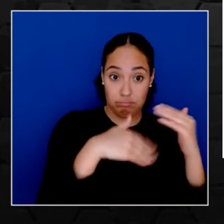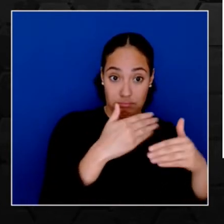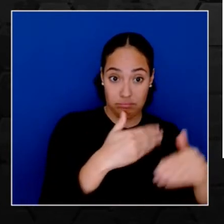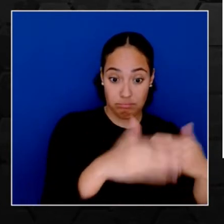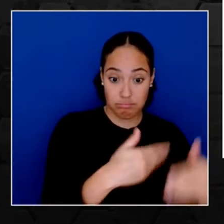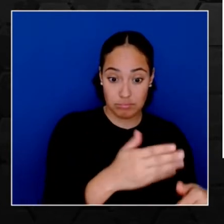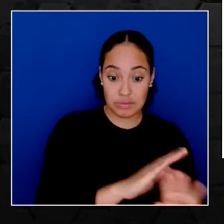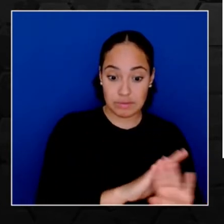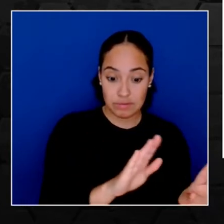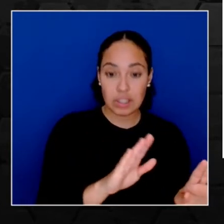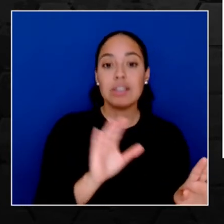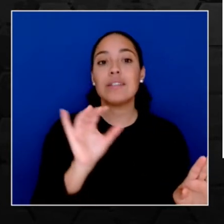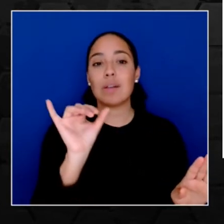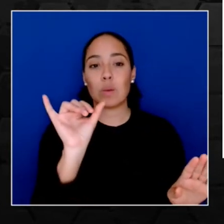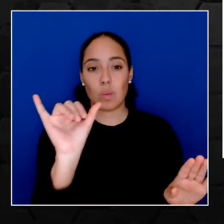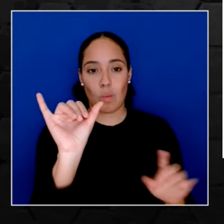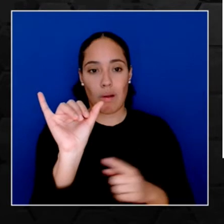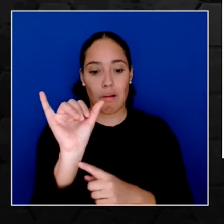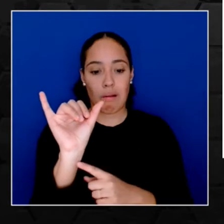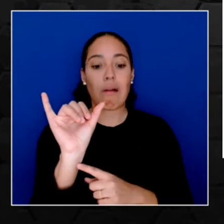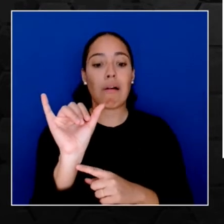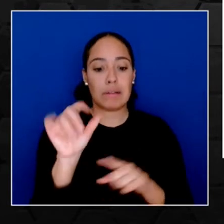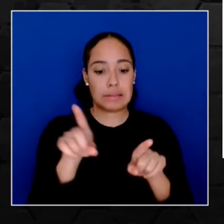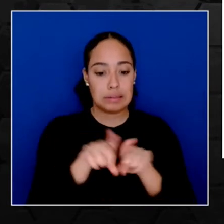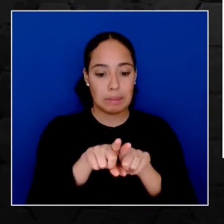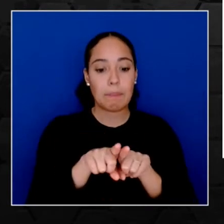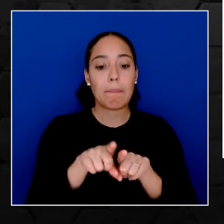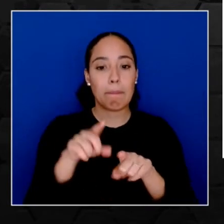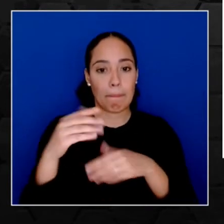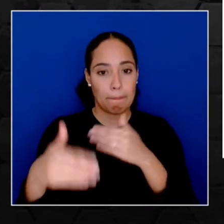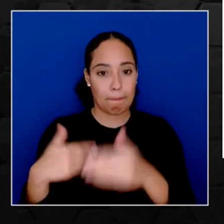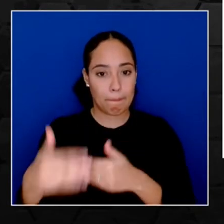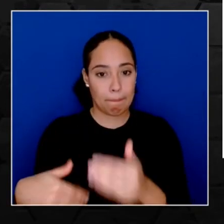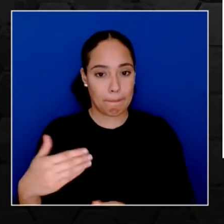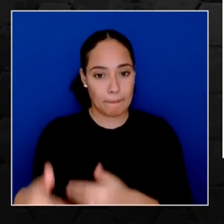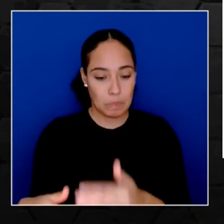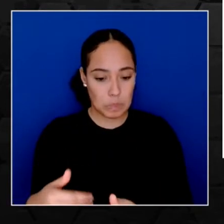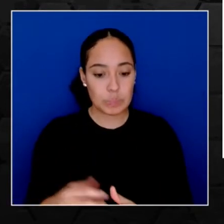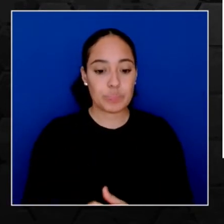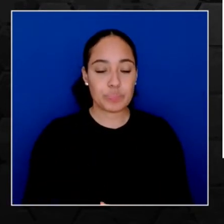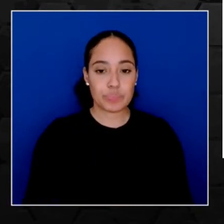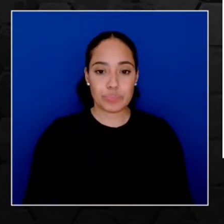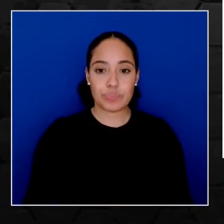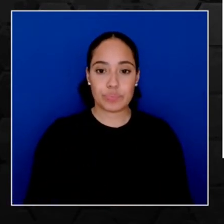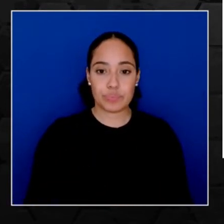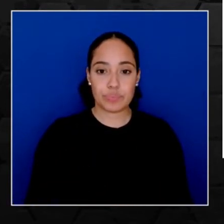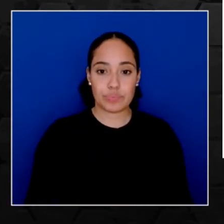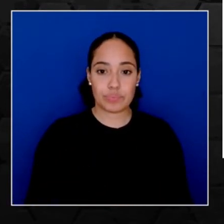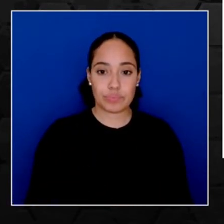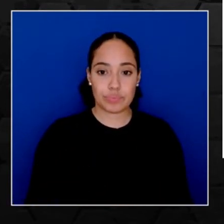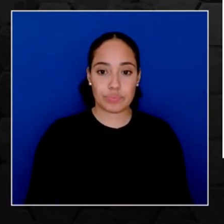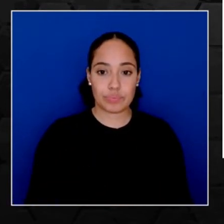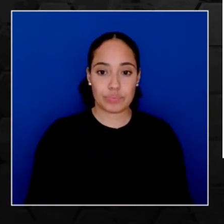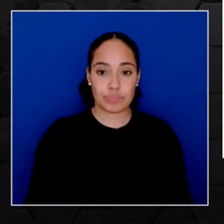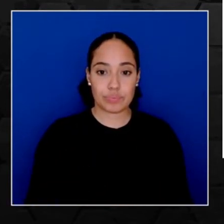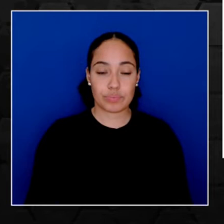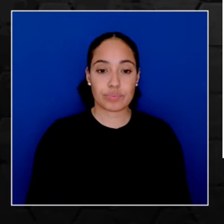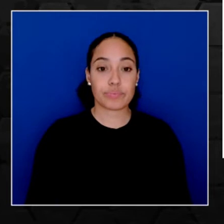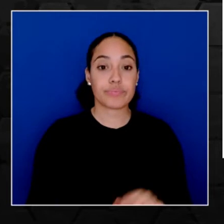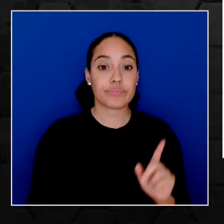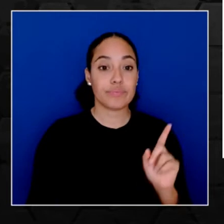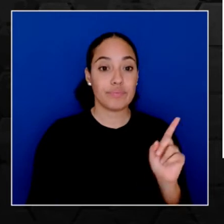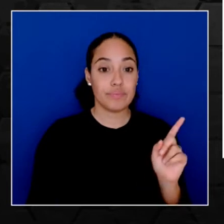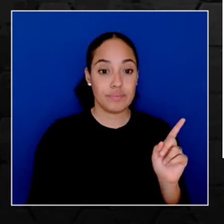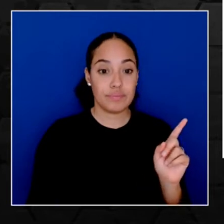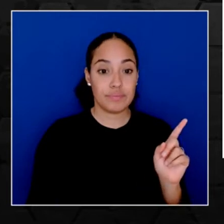all the tensor that I created during my whole training stuff. Cool. now at the last, what I'm doing, last but